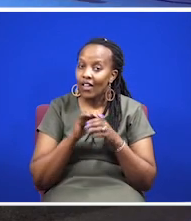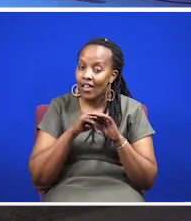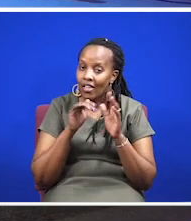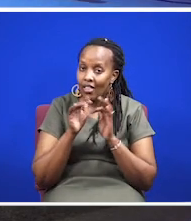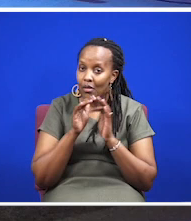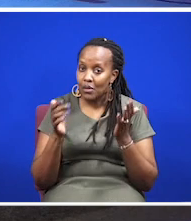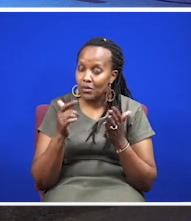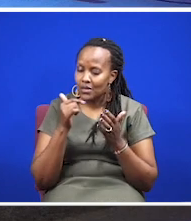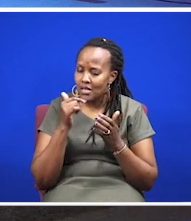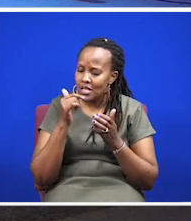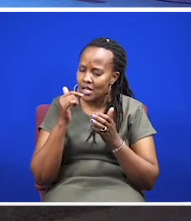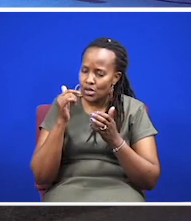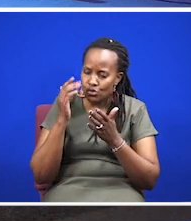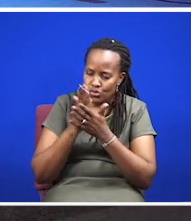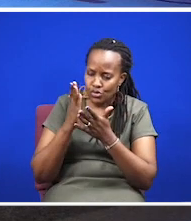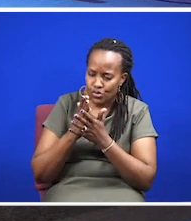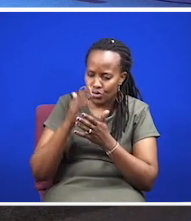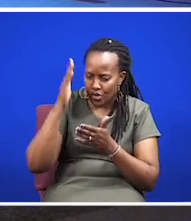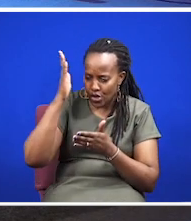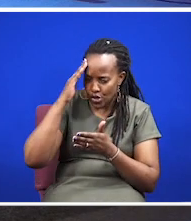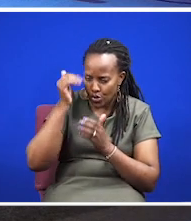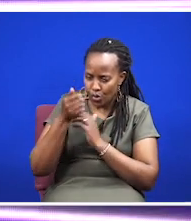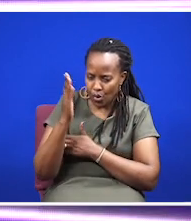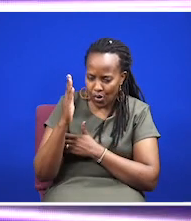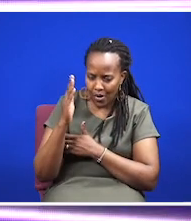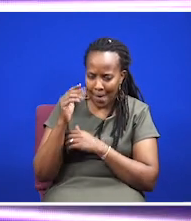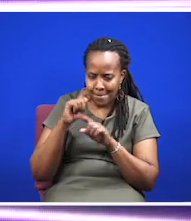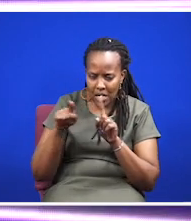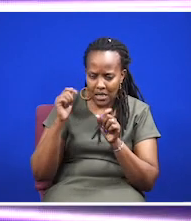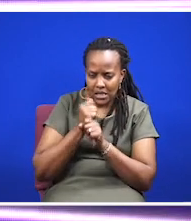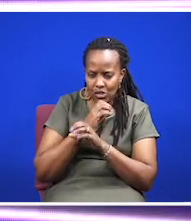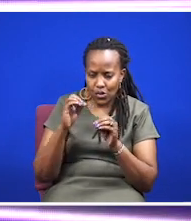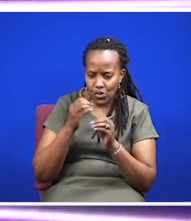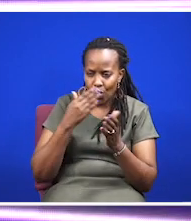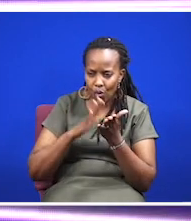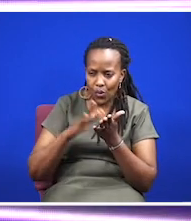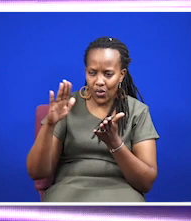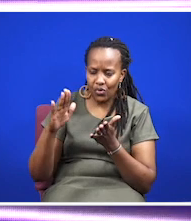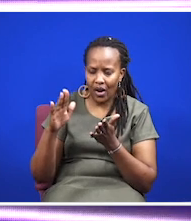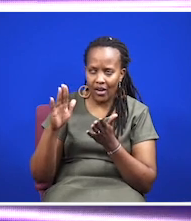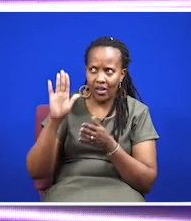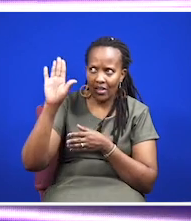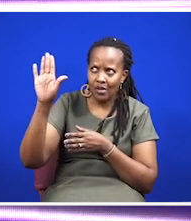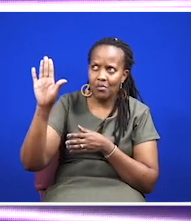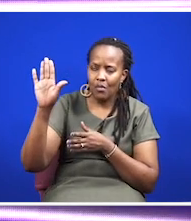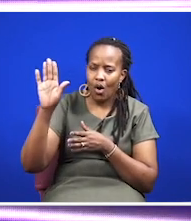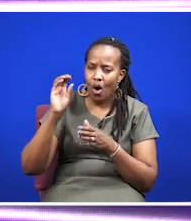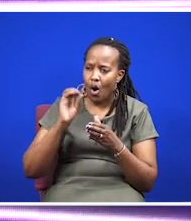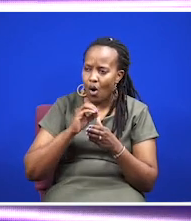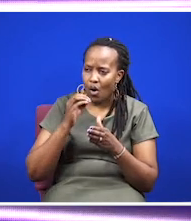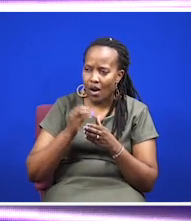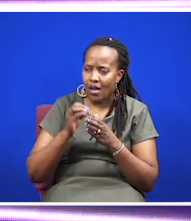these are people that knew God, "they neither glorified Him as God nor gave thanks to